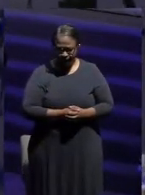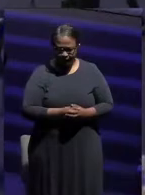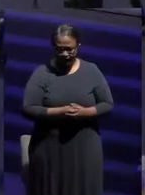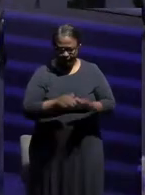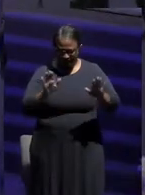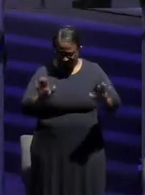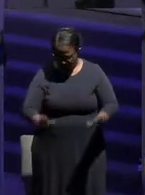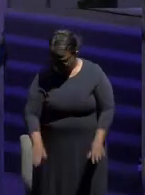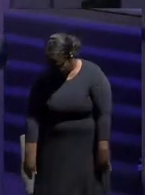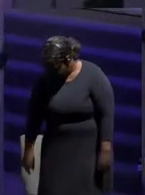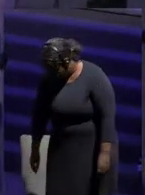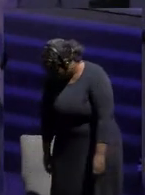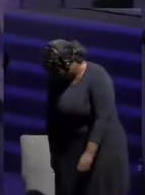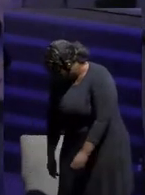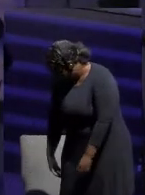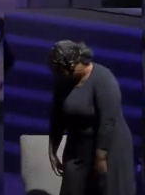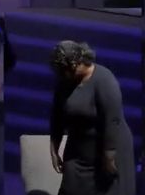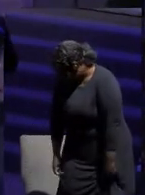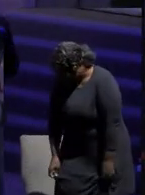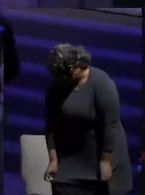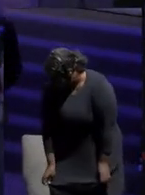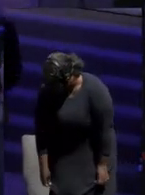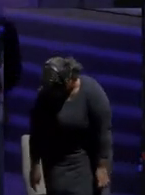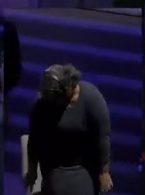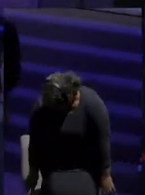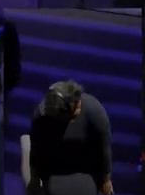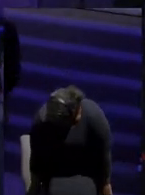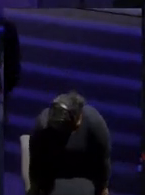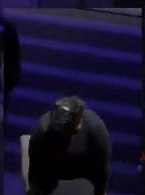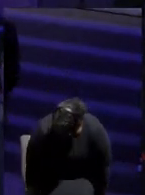Amen. You may be seated. We want to bring